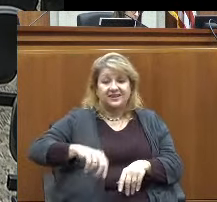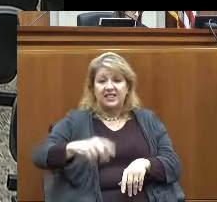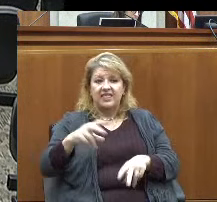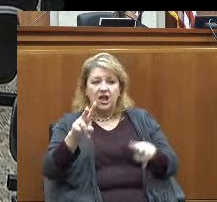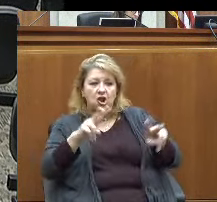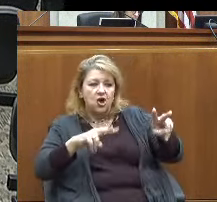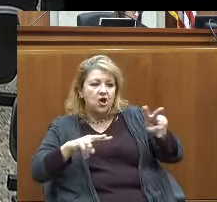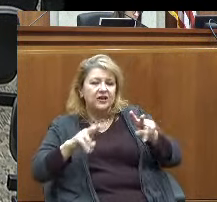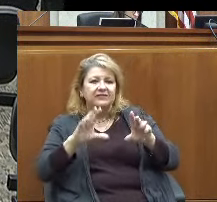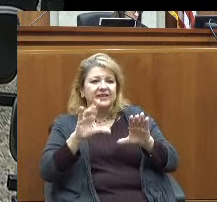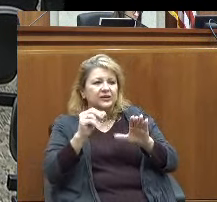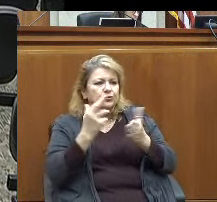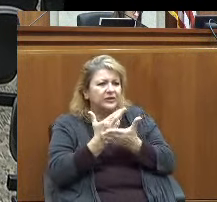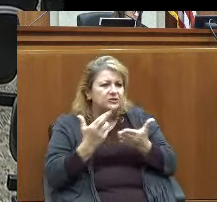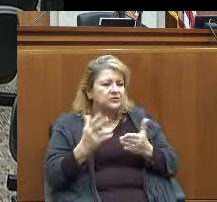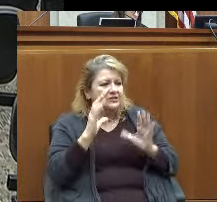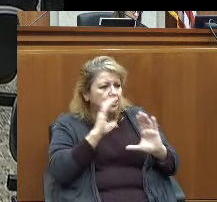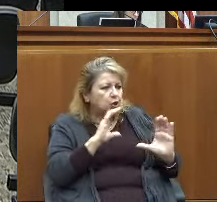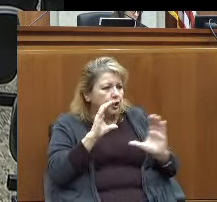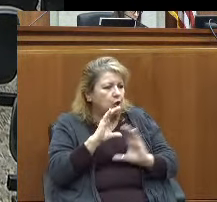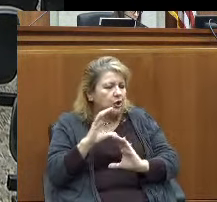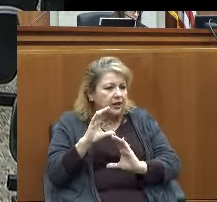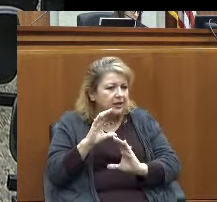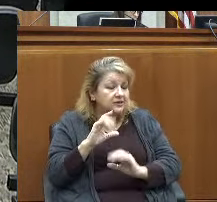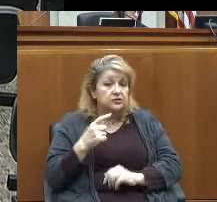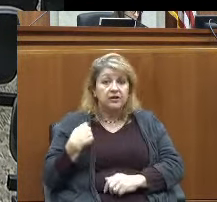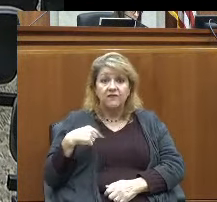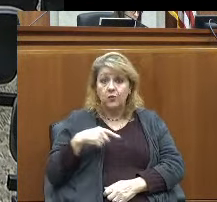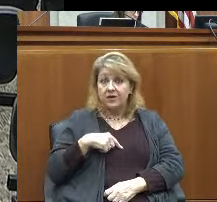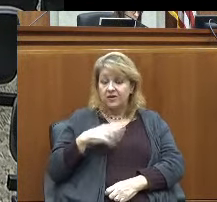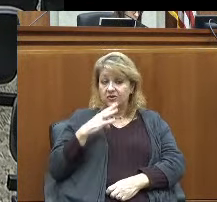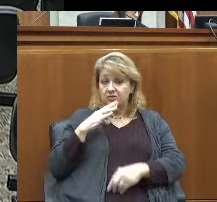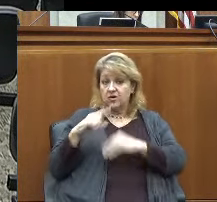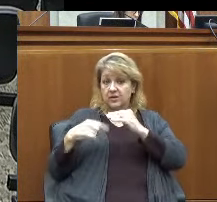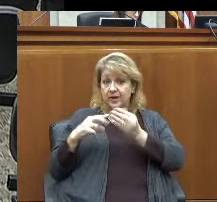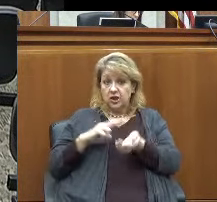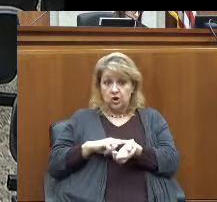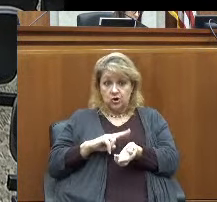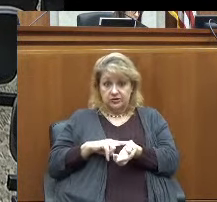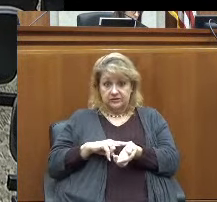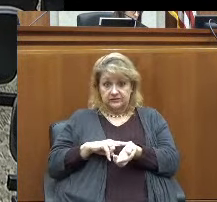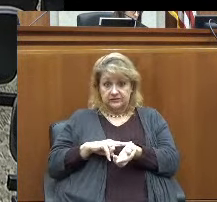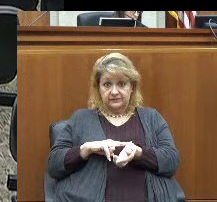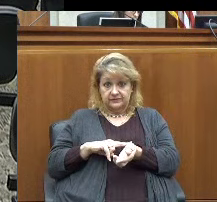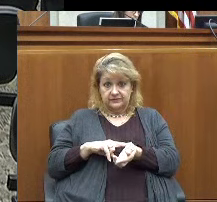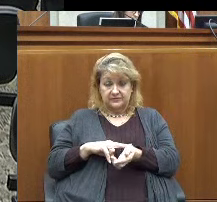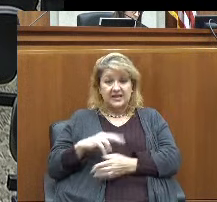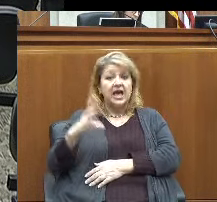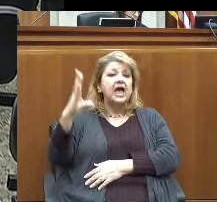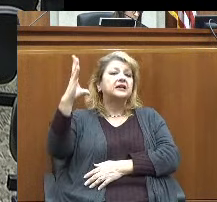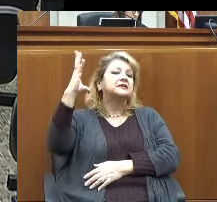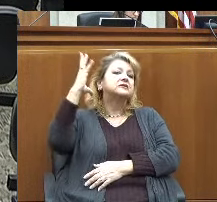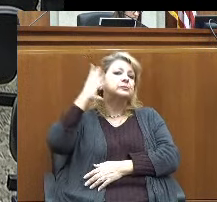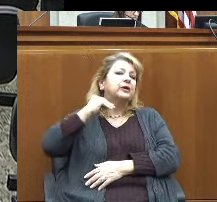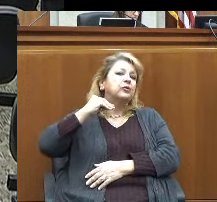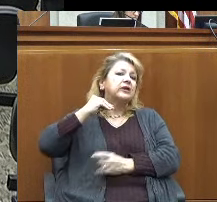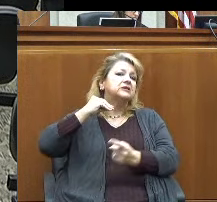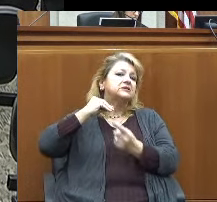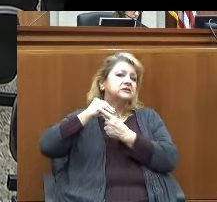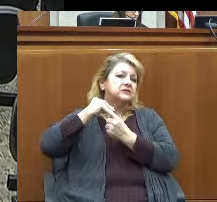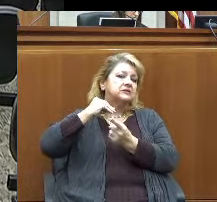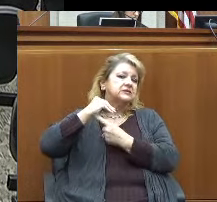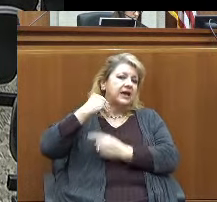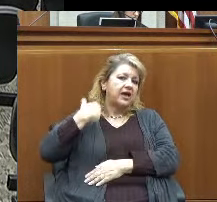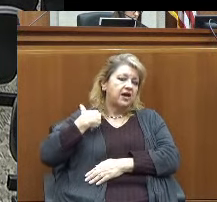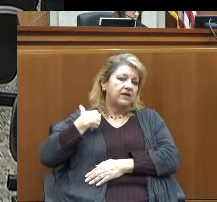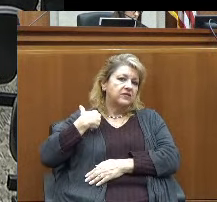look and seek for resources. So if we're talking about a nurse that is experienced, that do